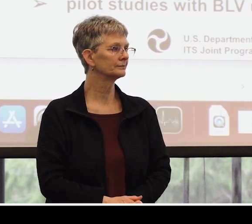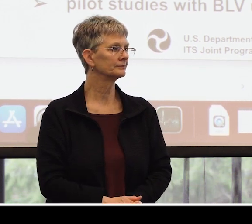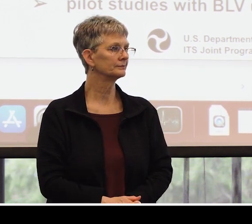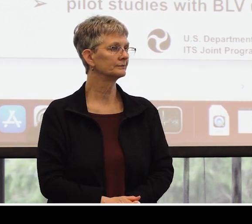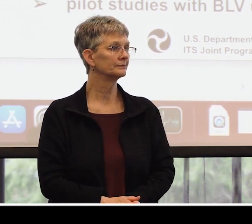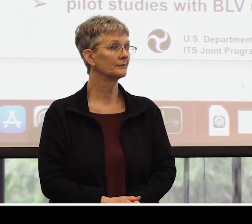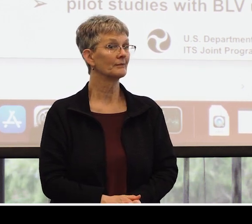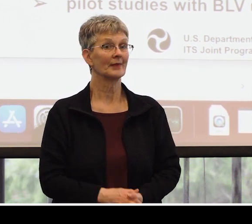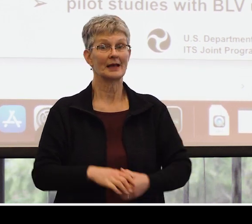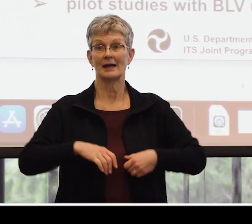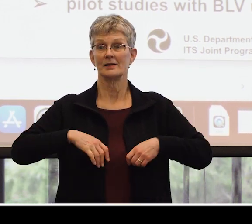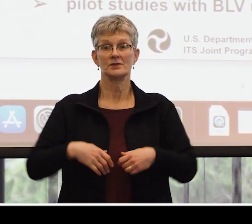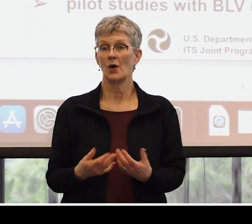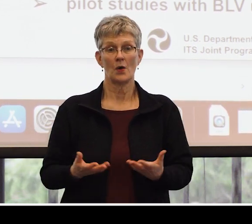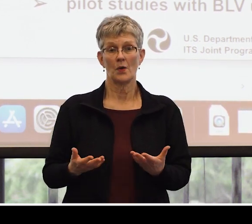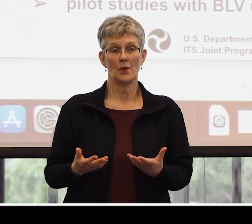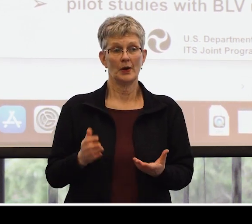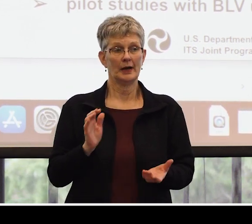Yeah, so